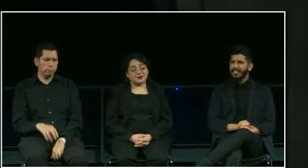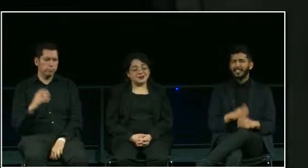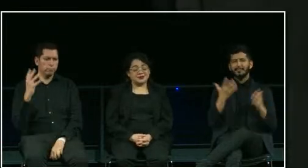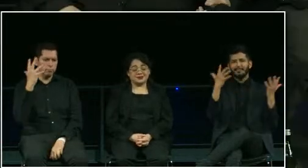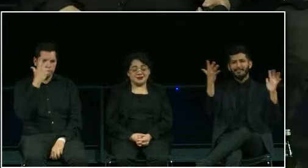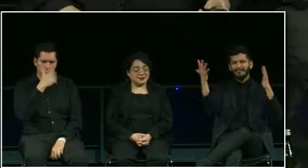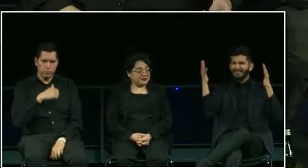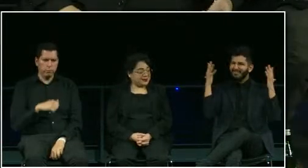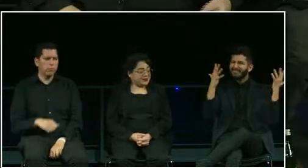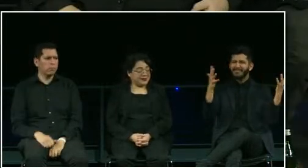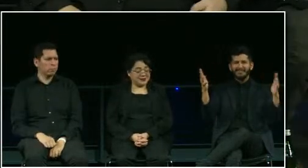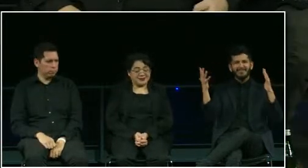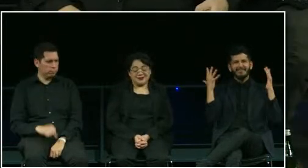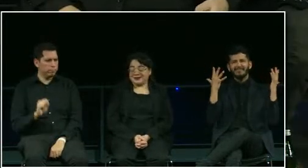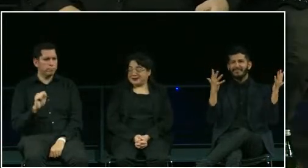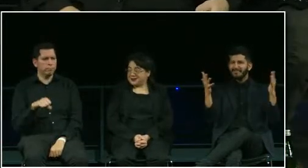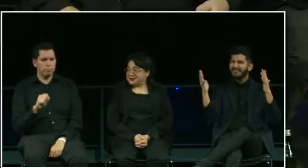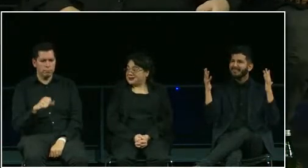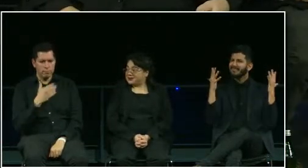Thank you.